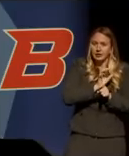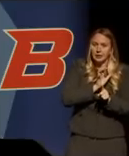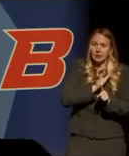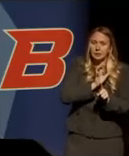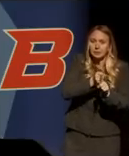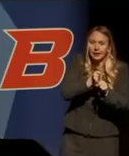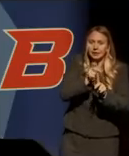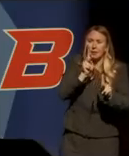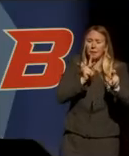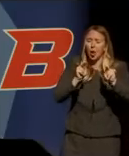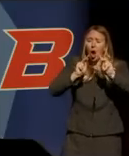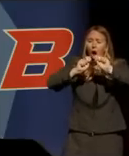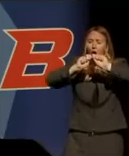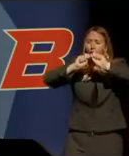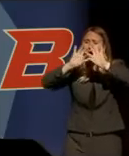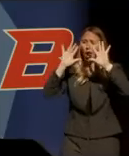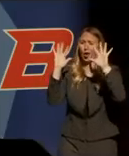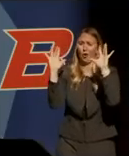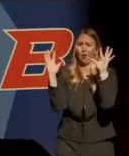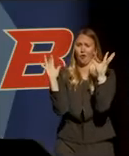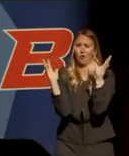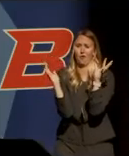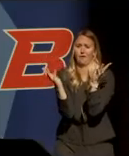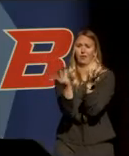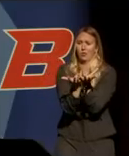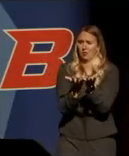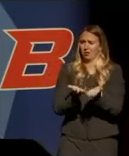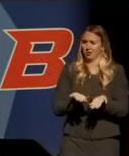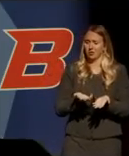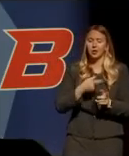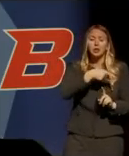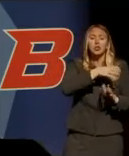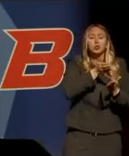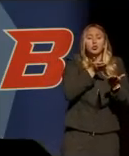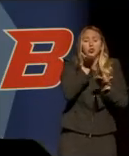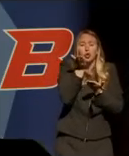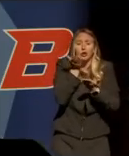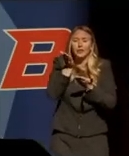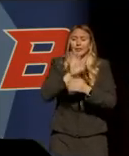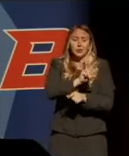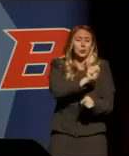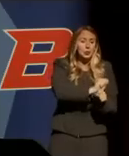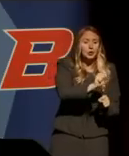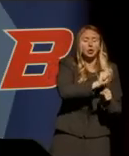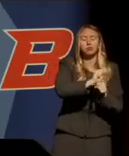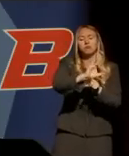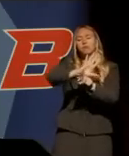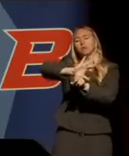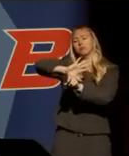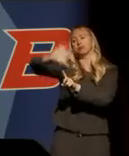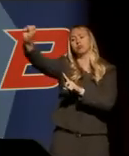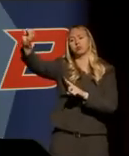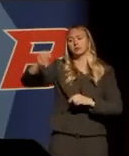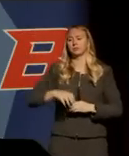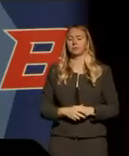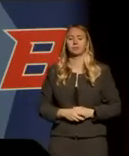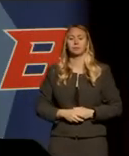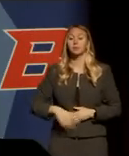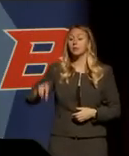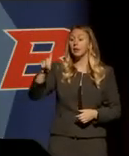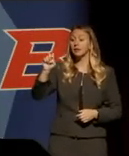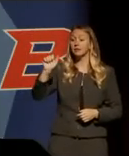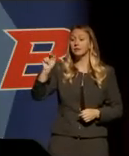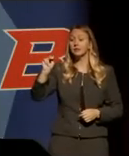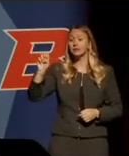world. They're doing incredible service and incredible work. And Dean Satterfield